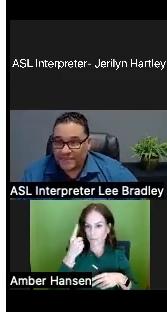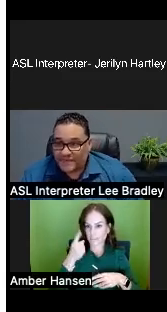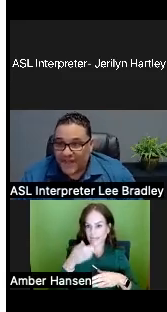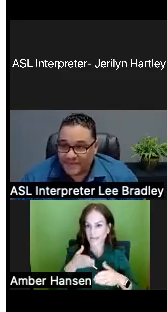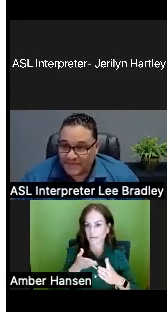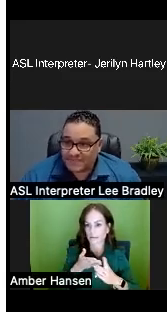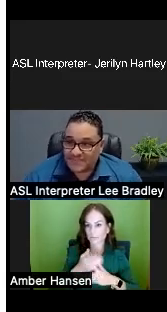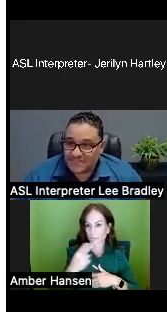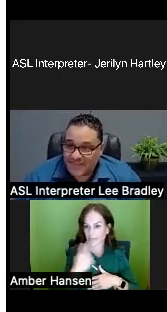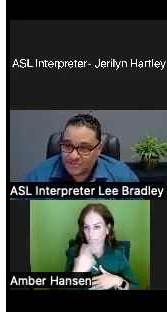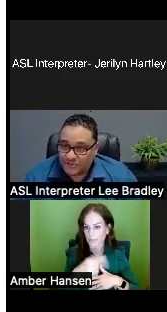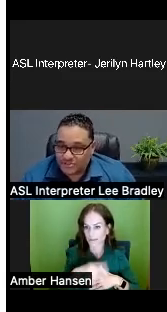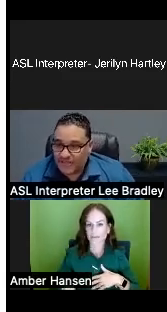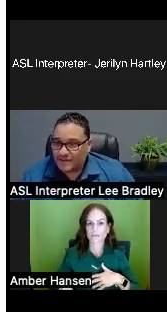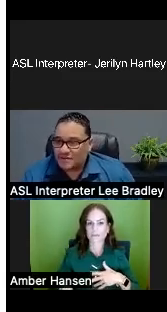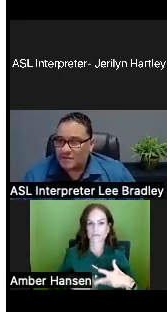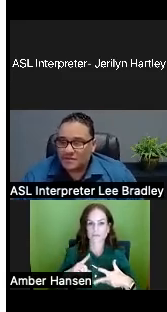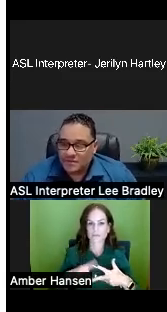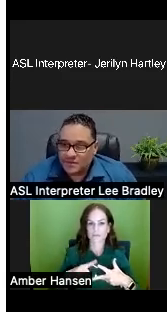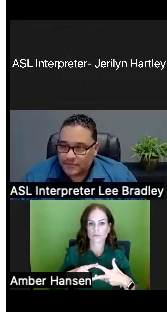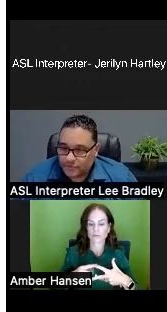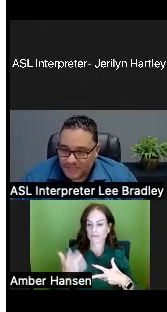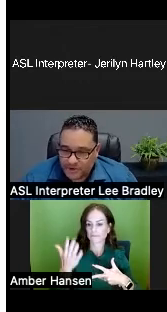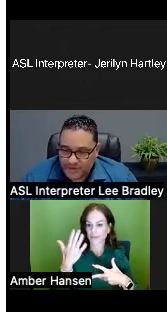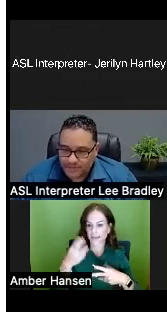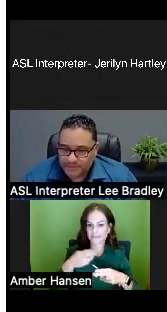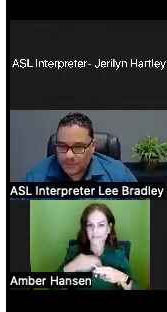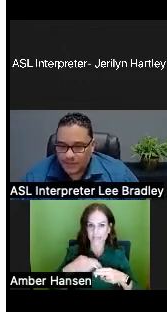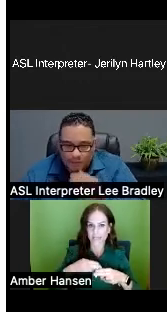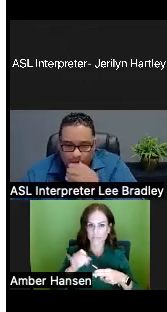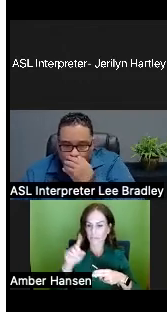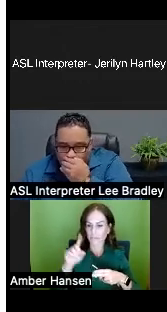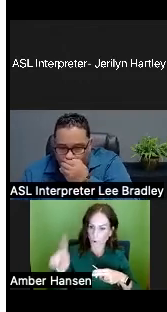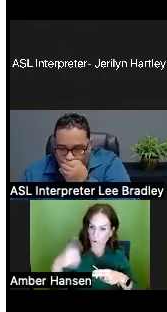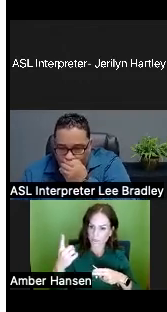Are they the 5 easiest names to understand through lip reading?